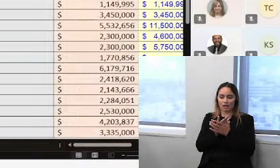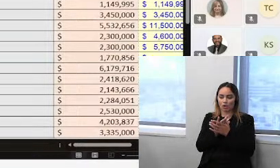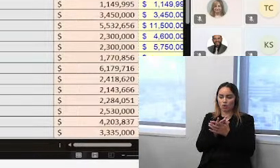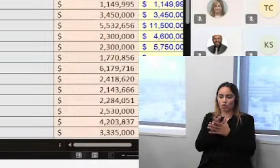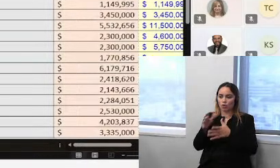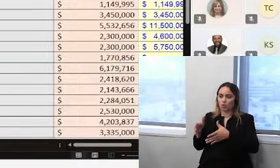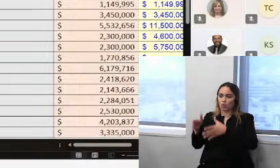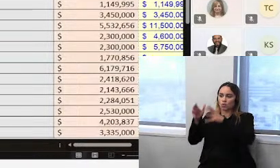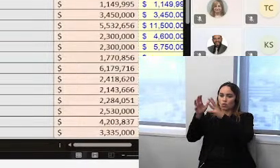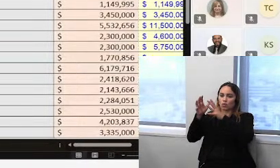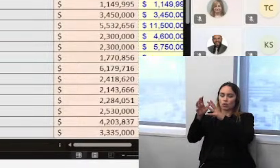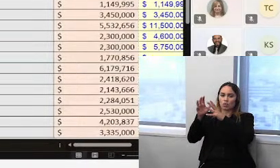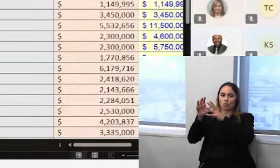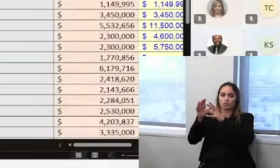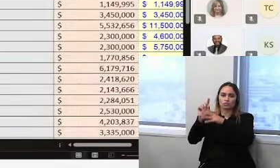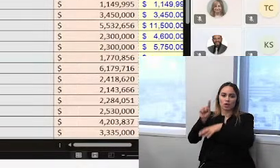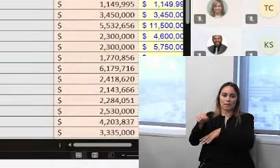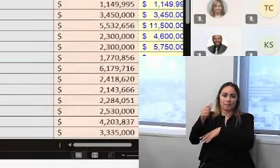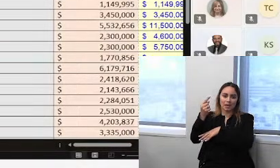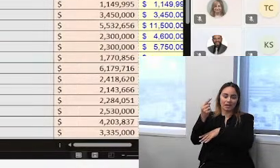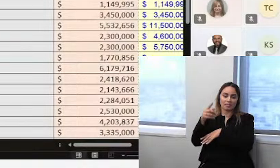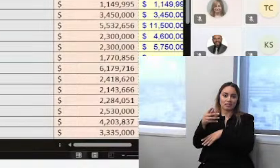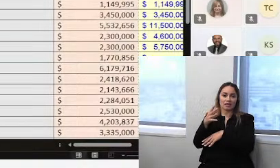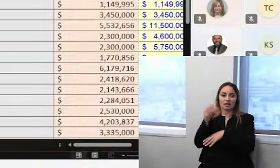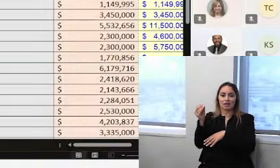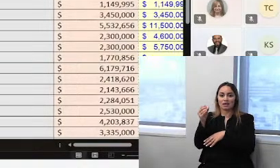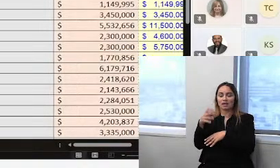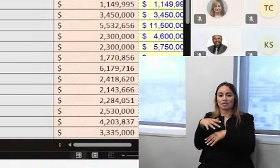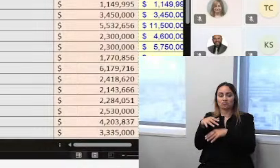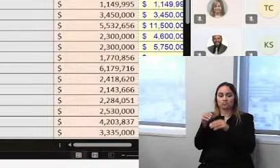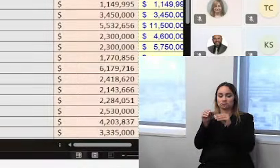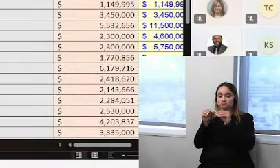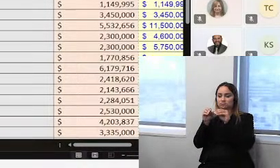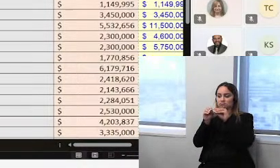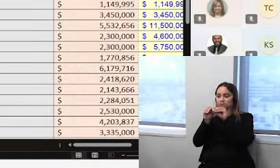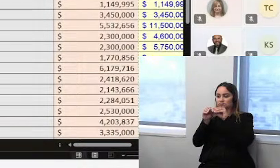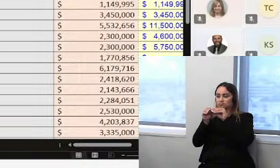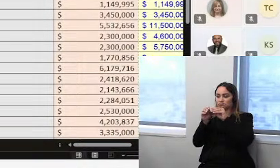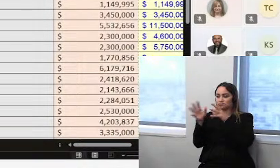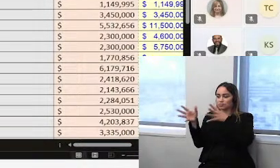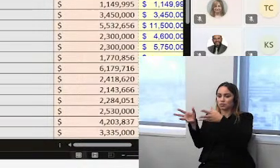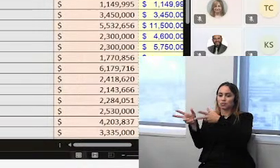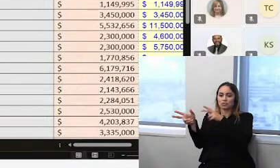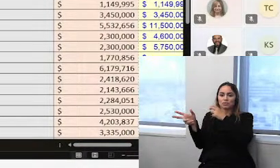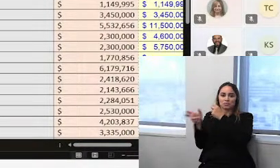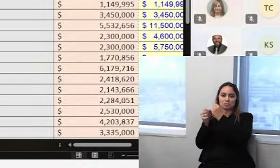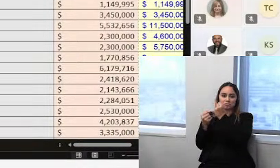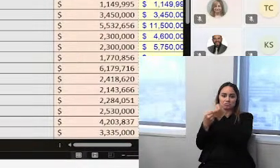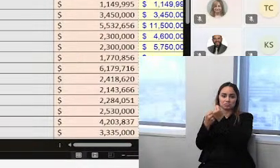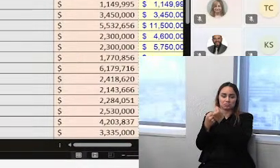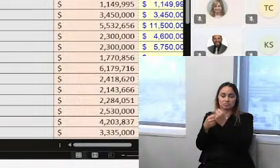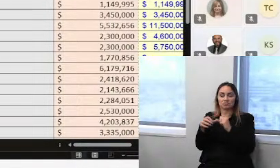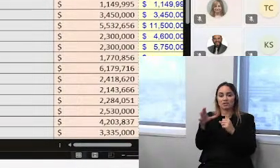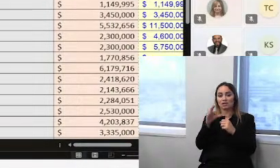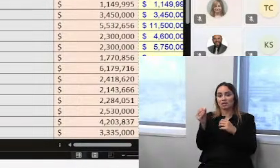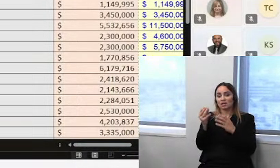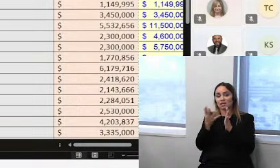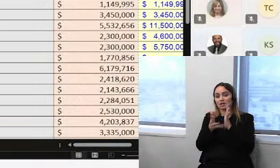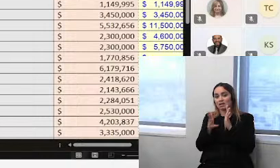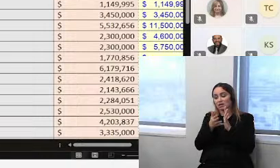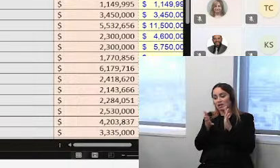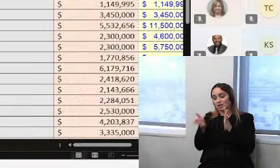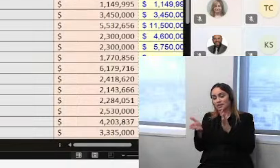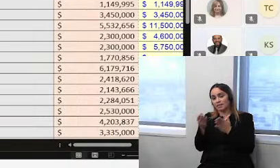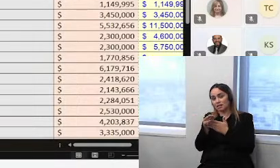in a feeder probably a lot of other money that would be covered by the rest of the customers. Many